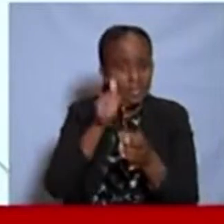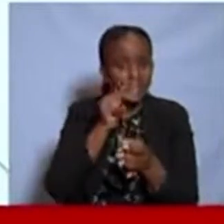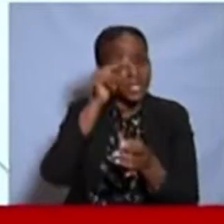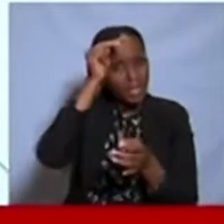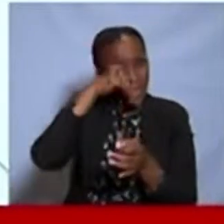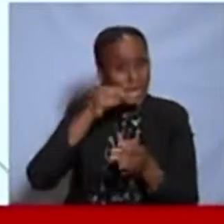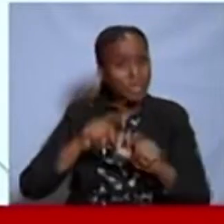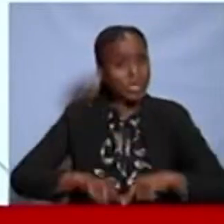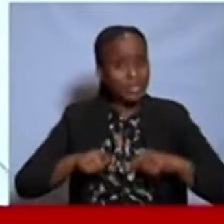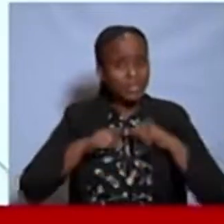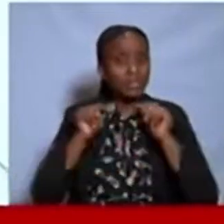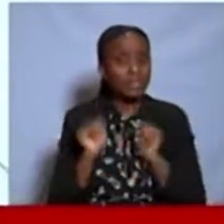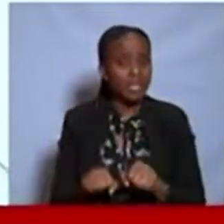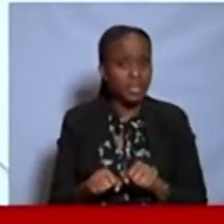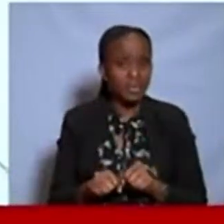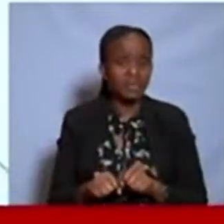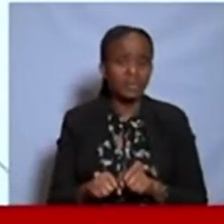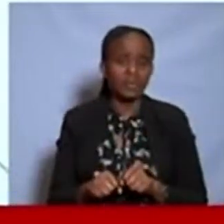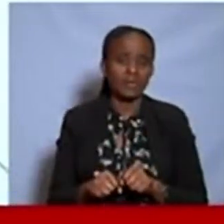Council survive?